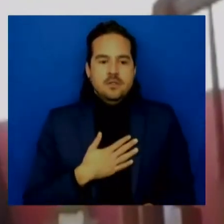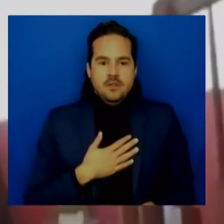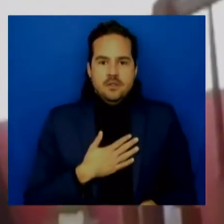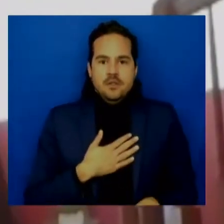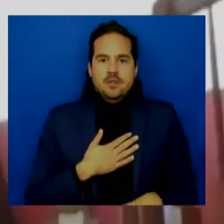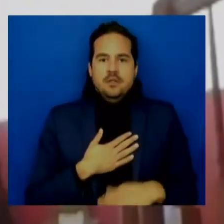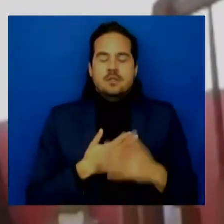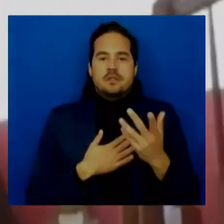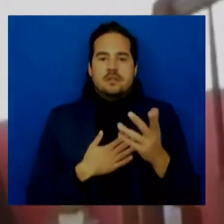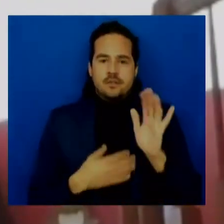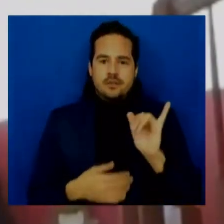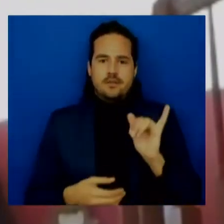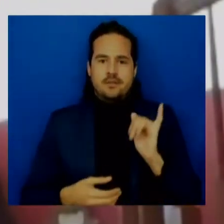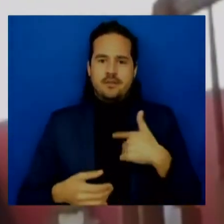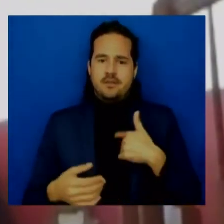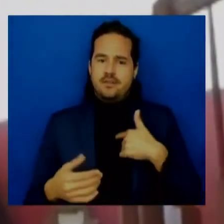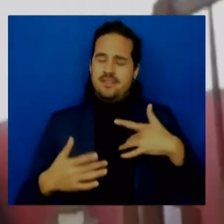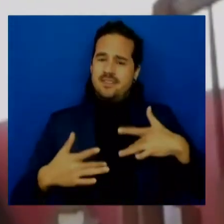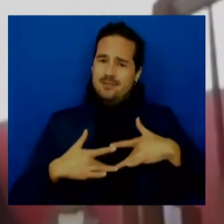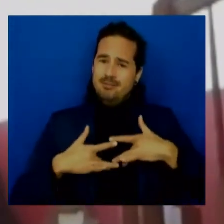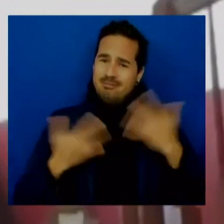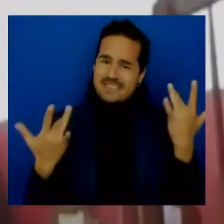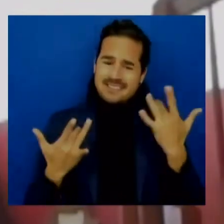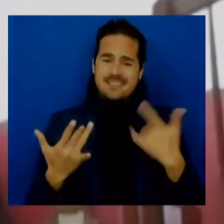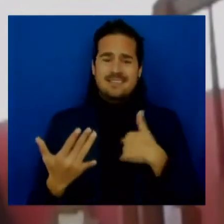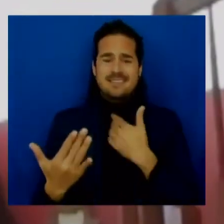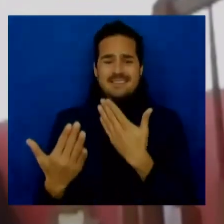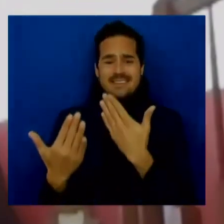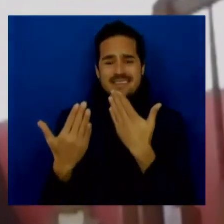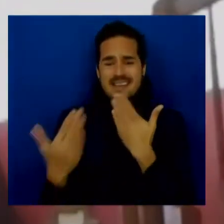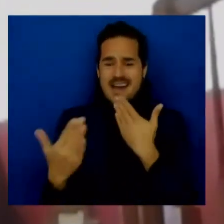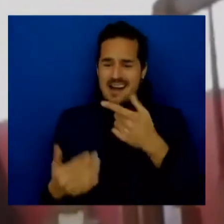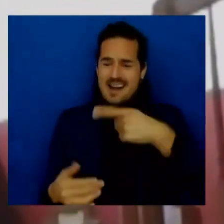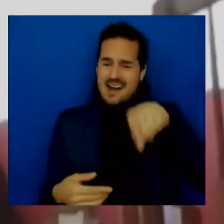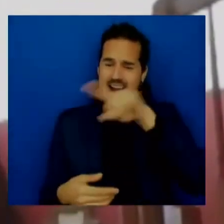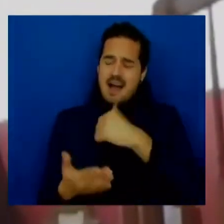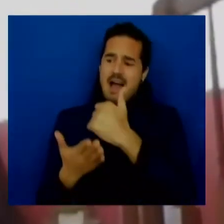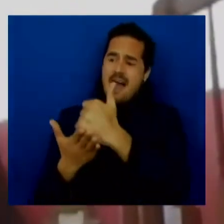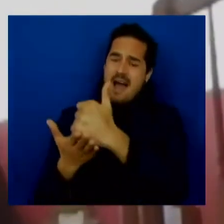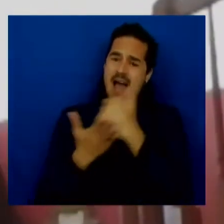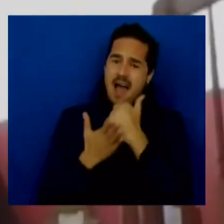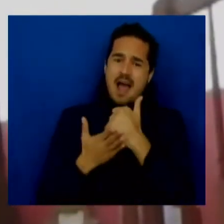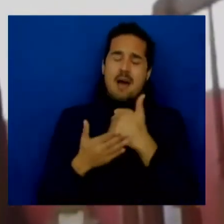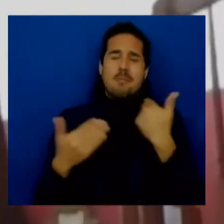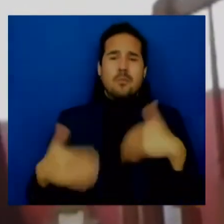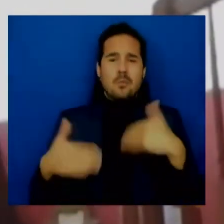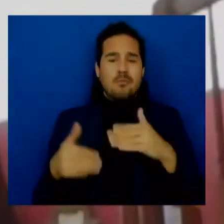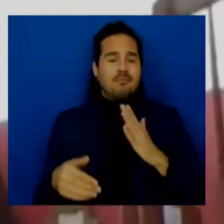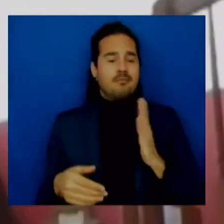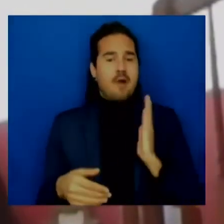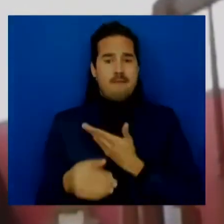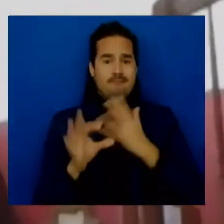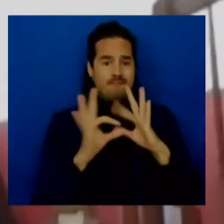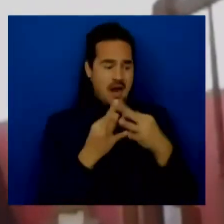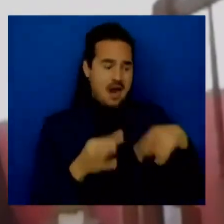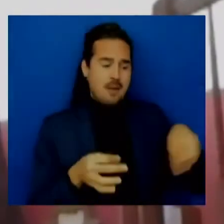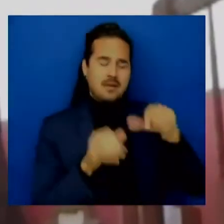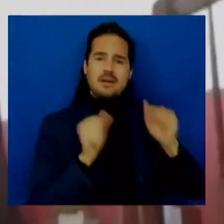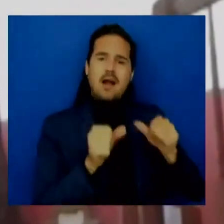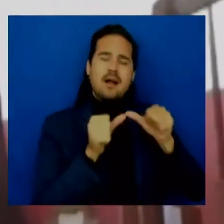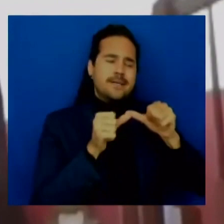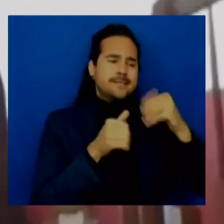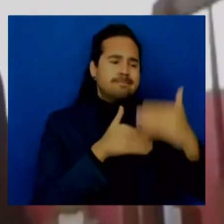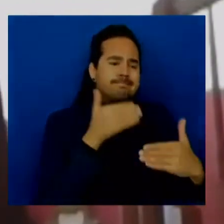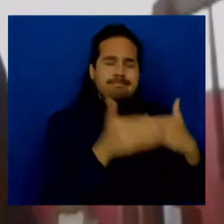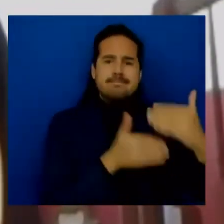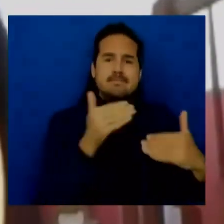too much, help my family to keep going. My kids are in the university, and I wanted them to